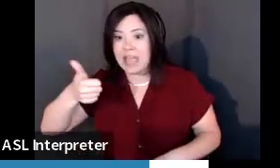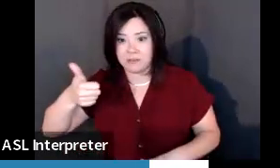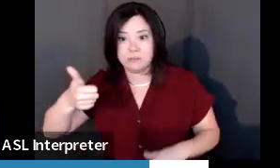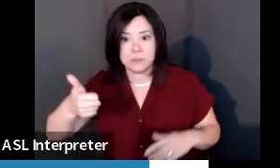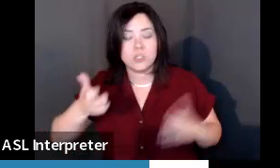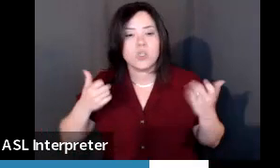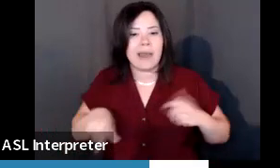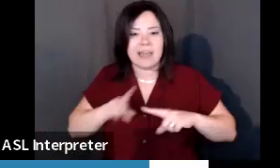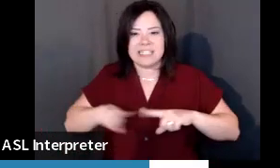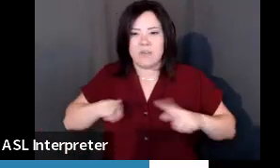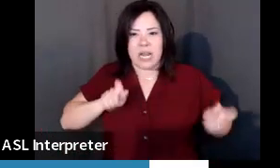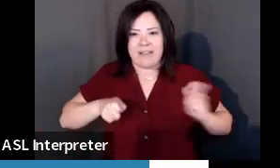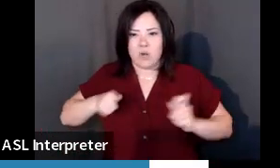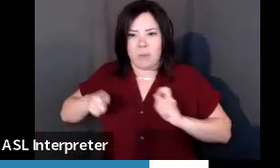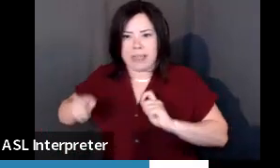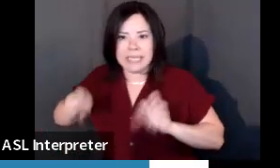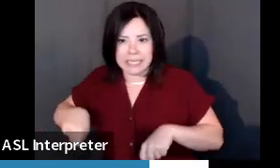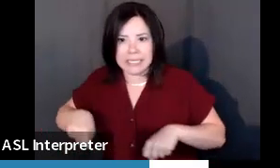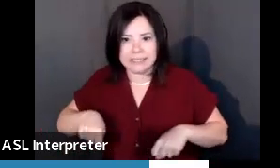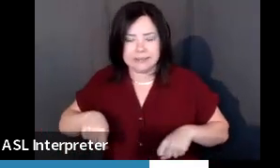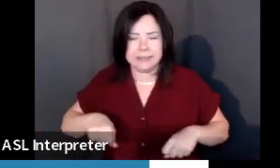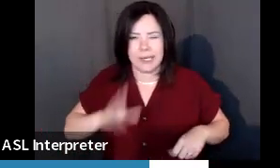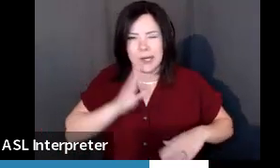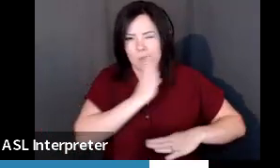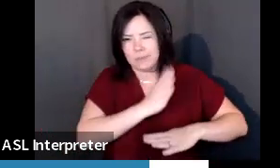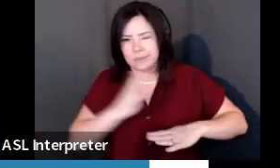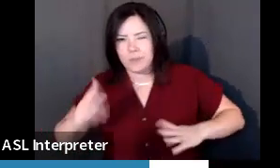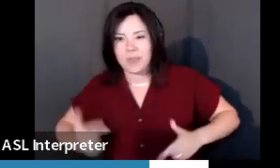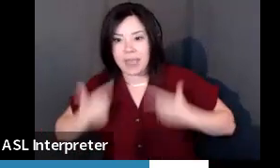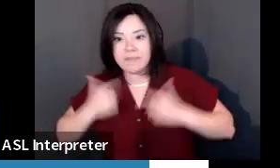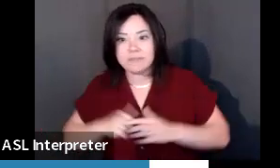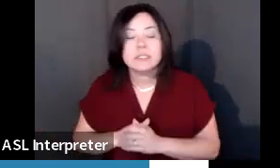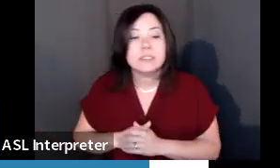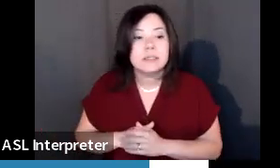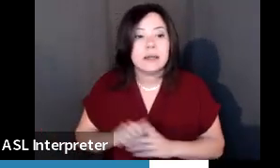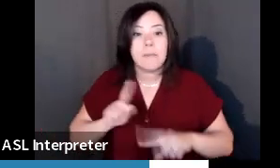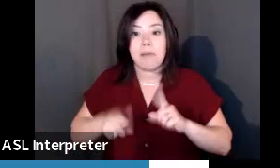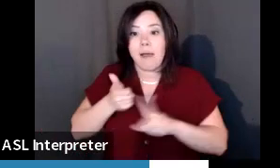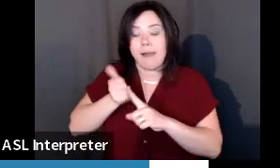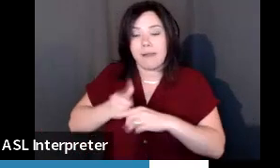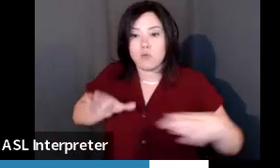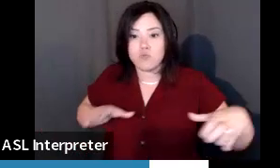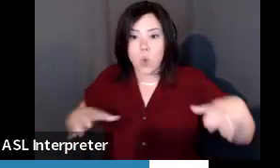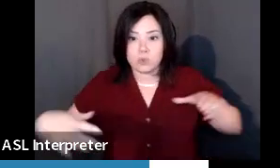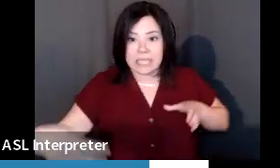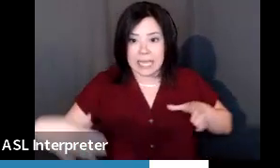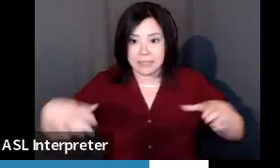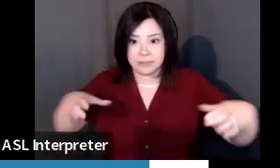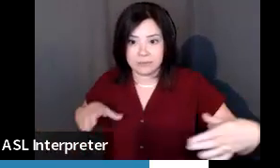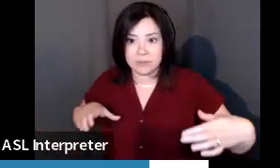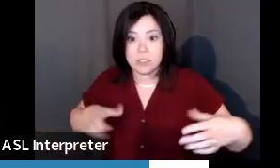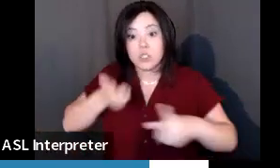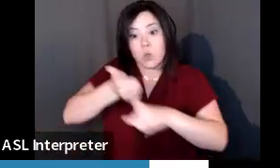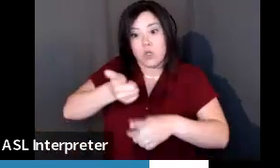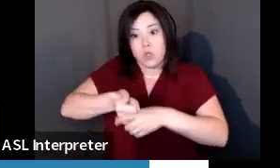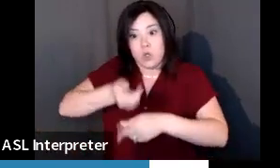of the convertibility between those life stages, but it literally rotates so that you as the